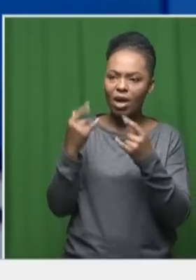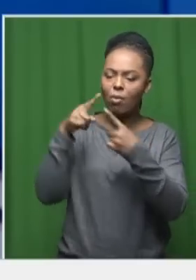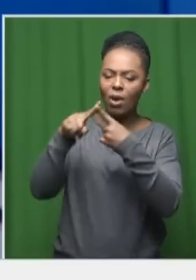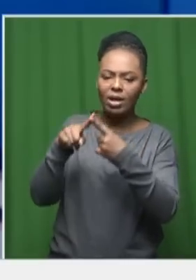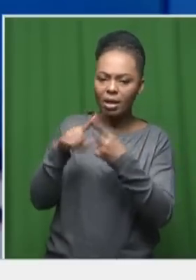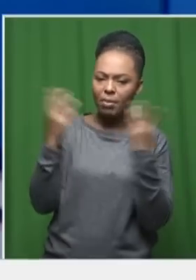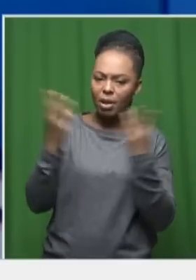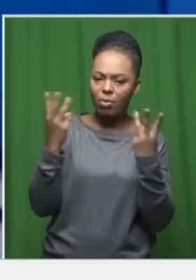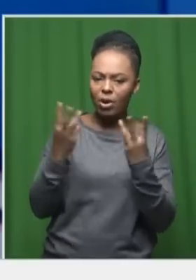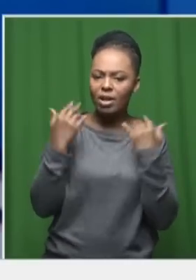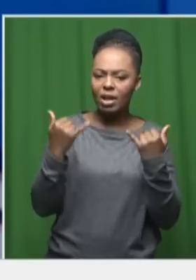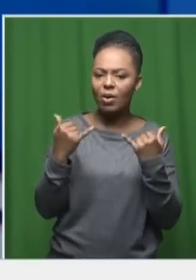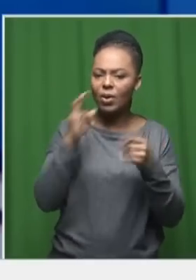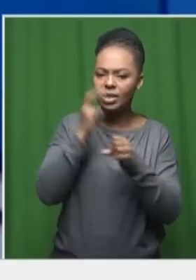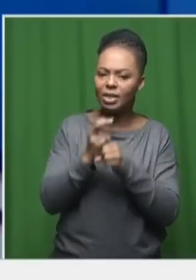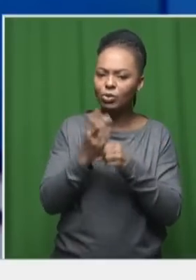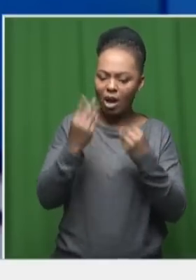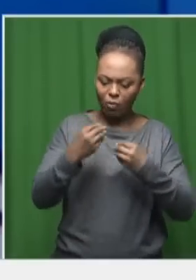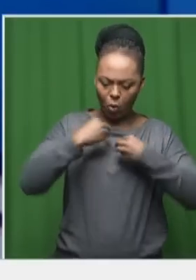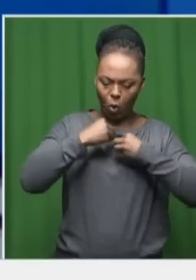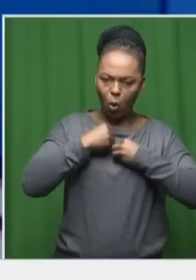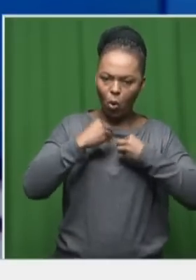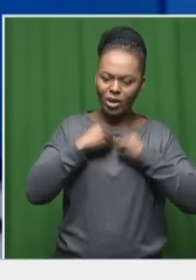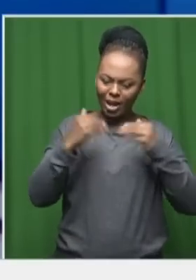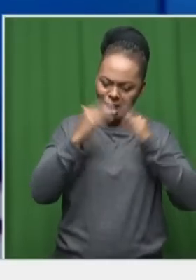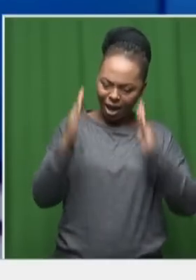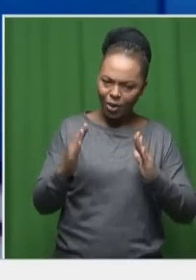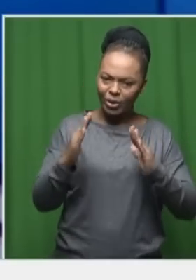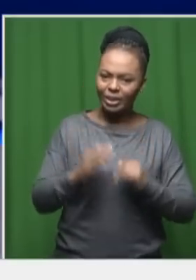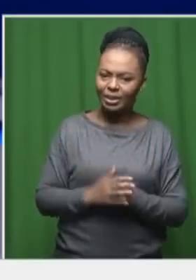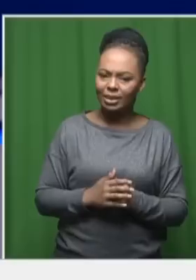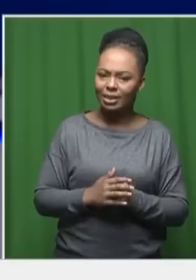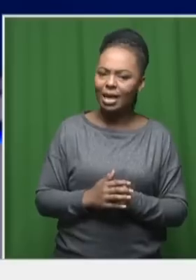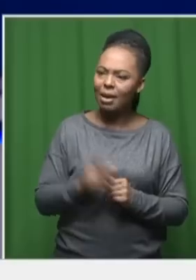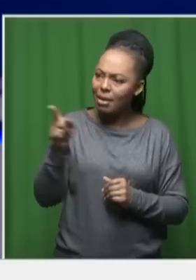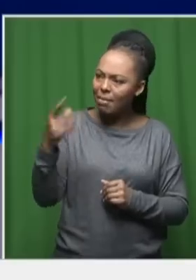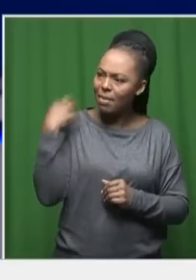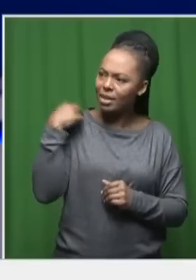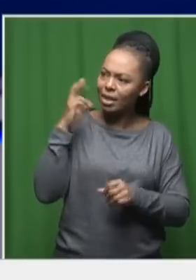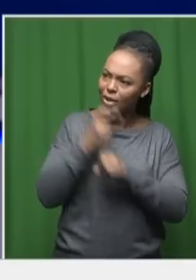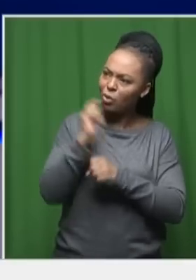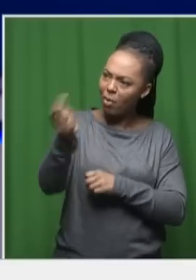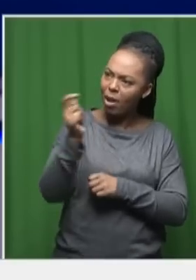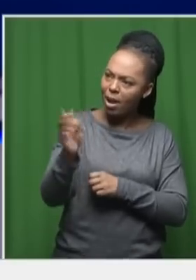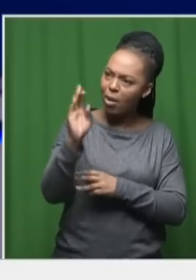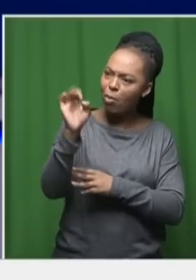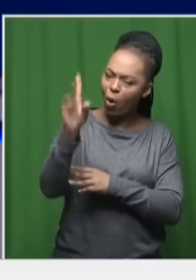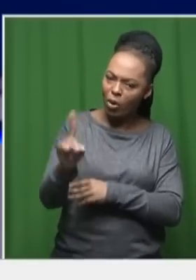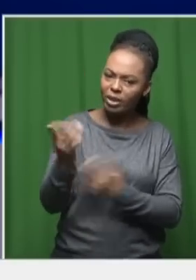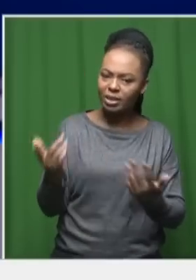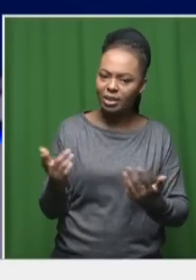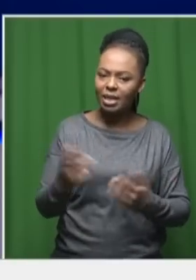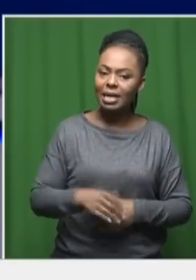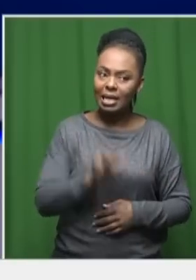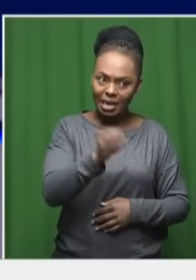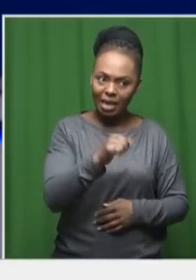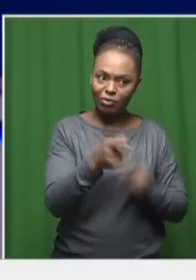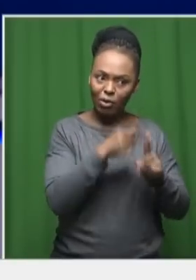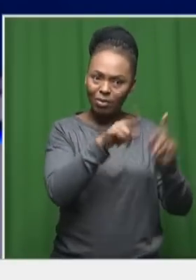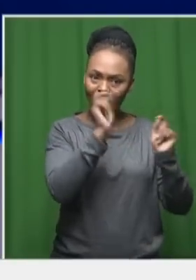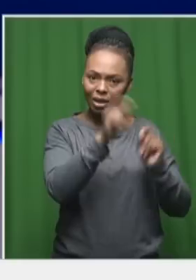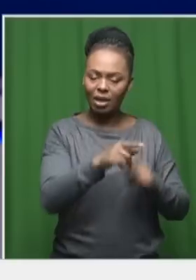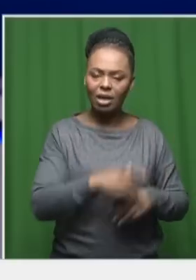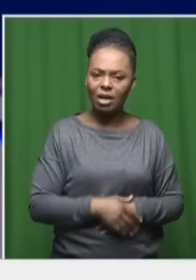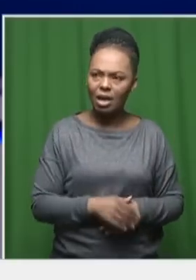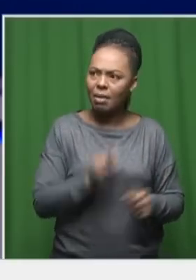should people not be living in their own homes that they are paying a bond for? Exactly, especially if you come from that province and that city, then it actually makes